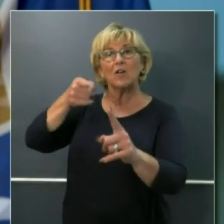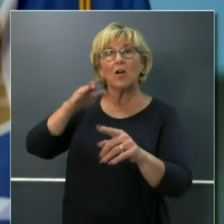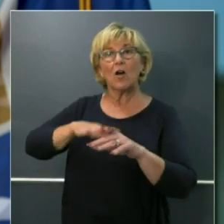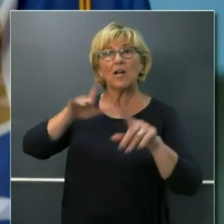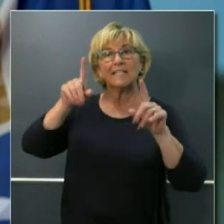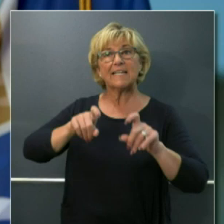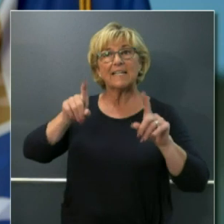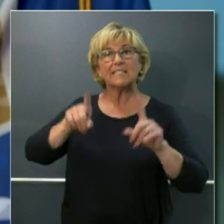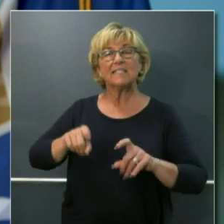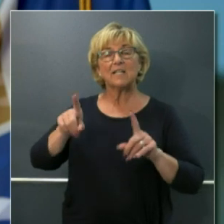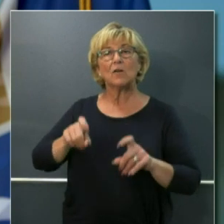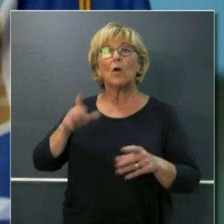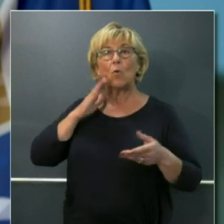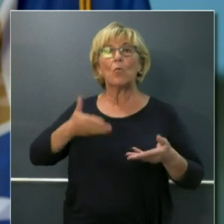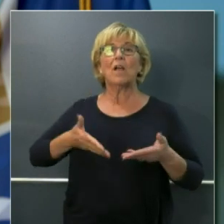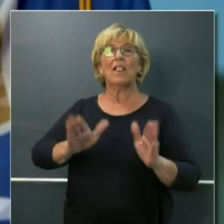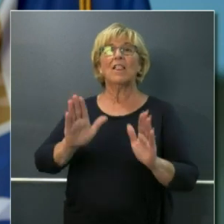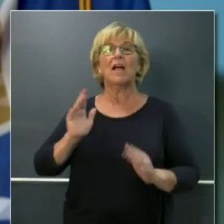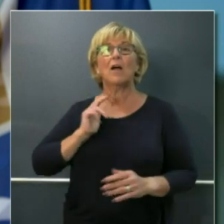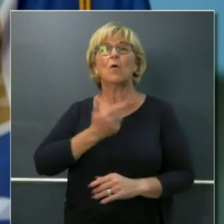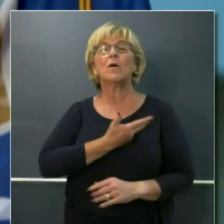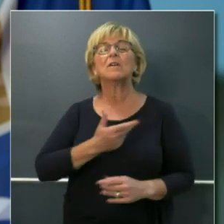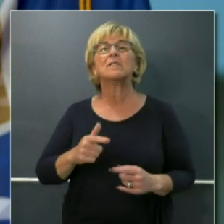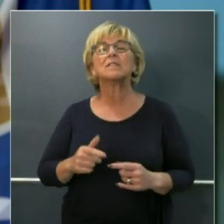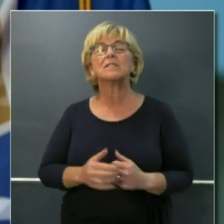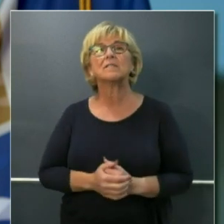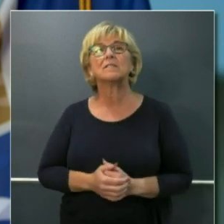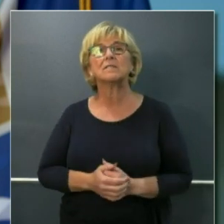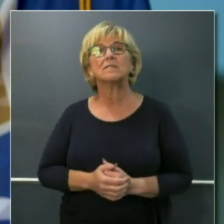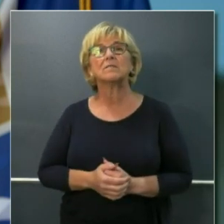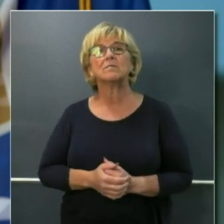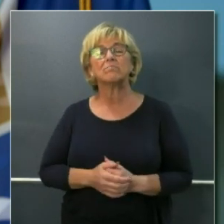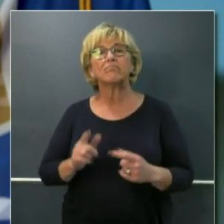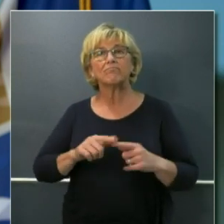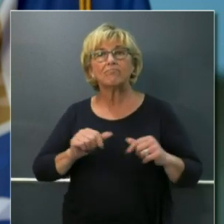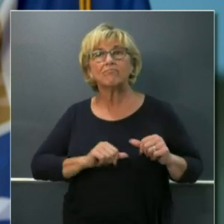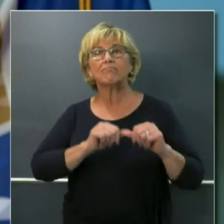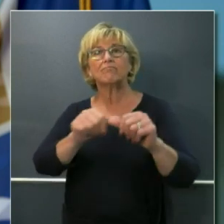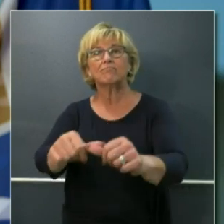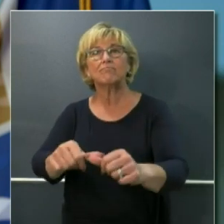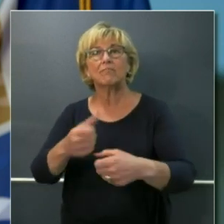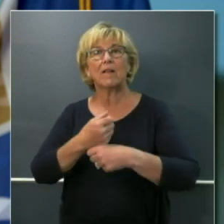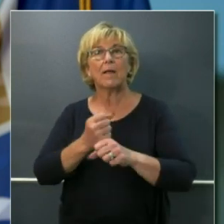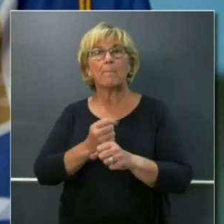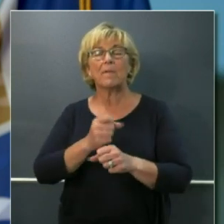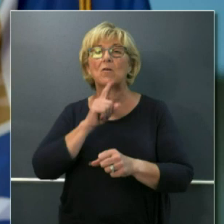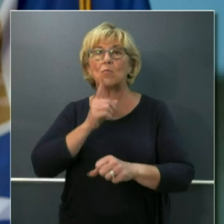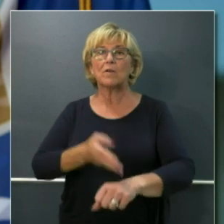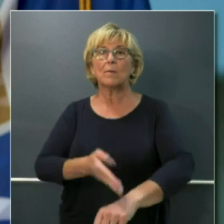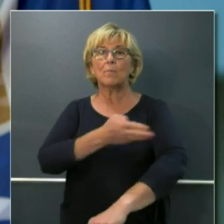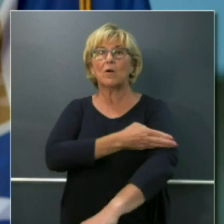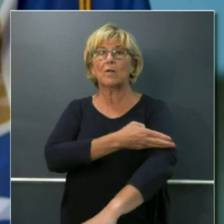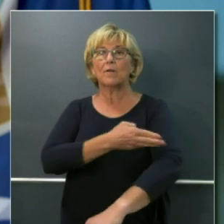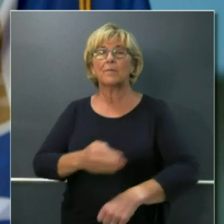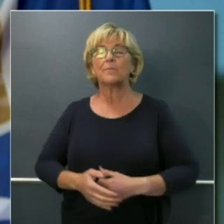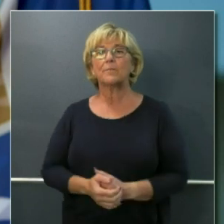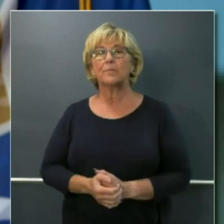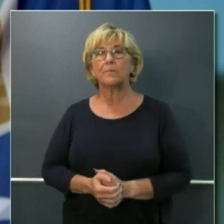testing that will allow us to continue to make some real progress.